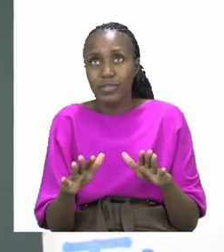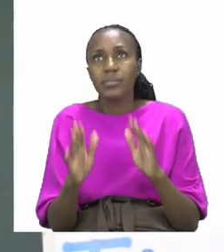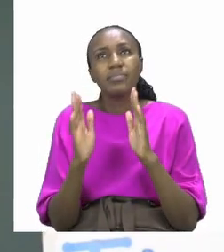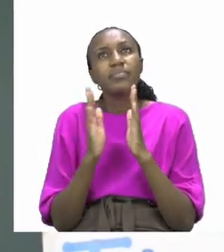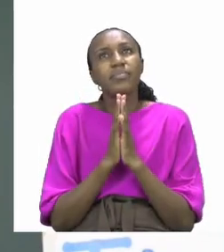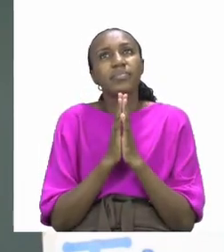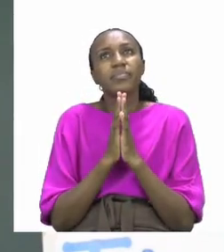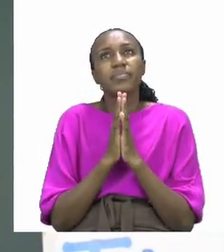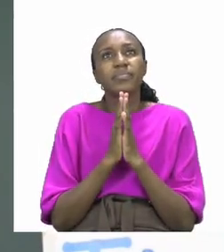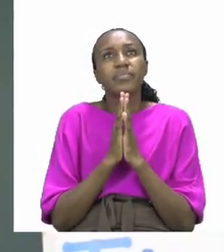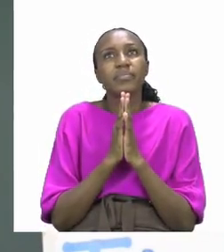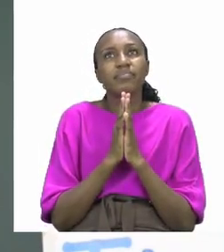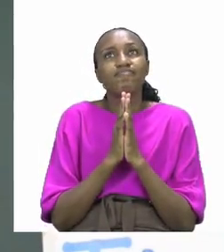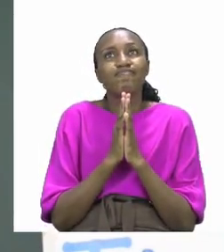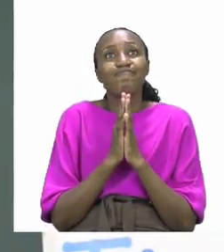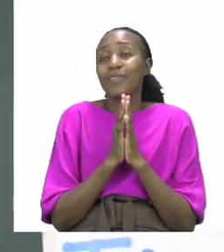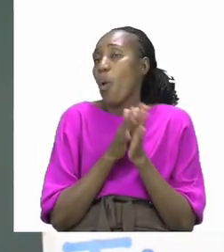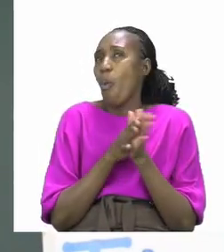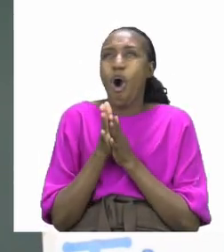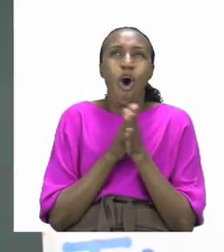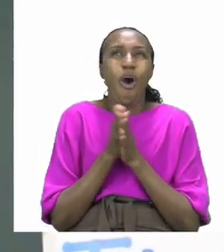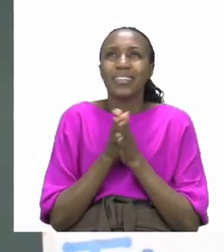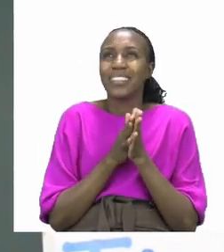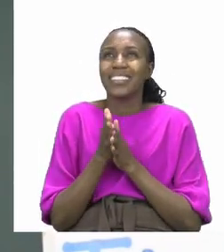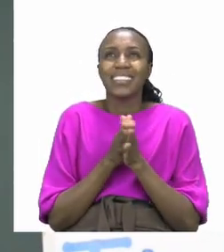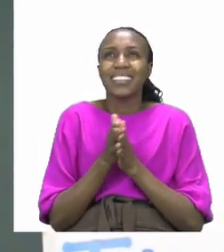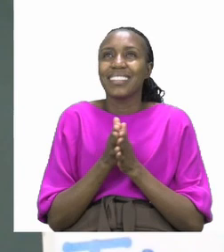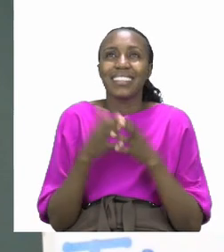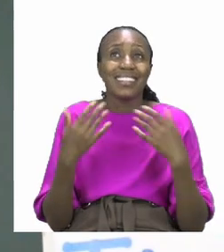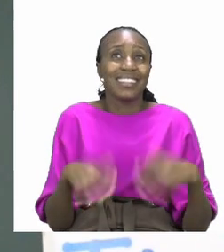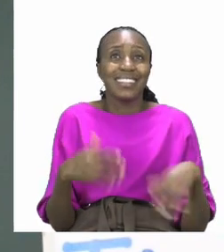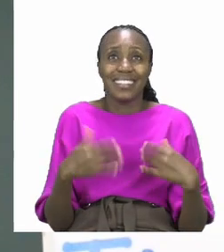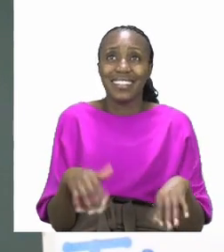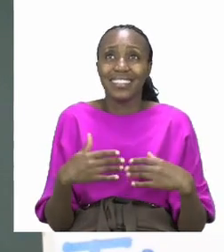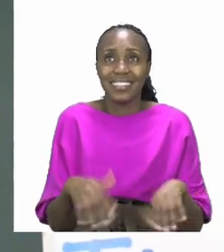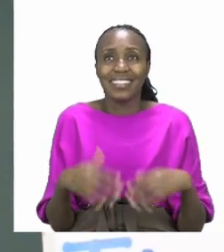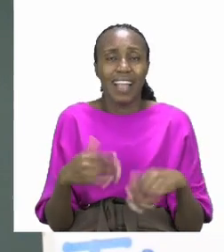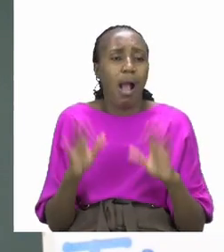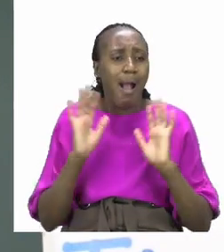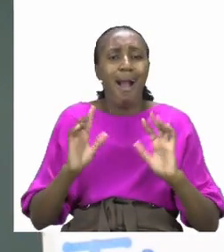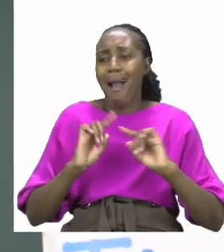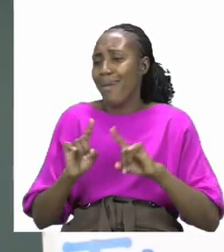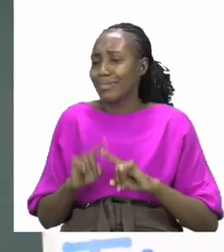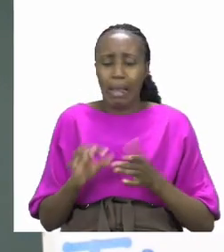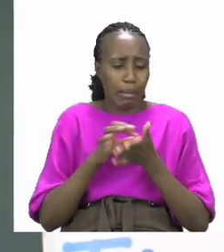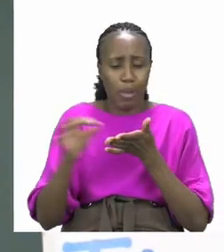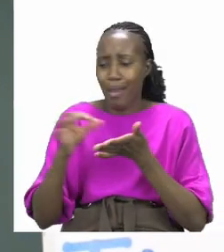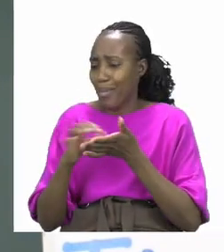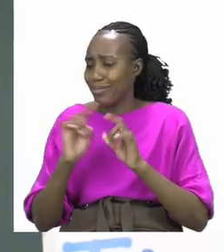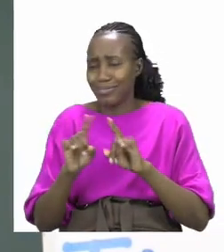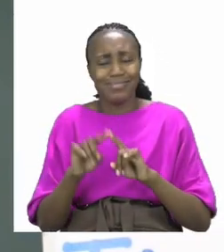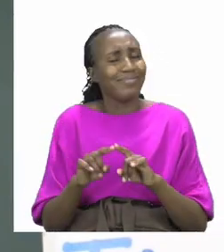boys and girls. This exercise is going to be very fun. I know you're going to find all sorts of colors and seeds to put for your